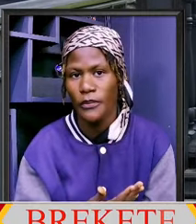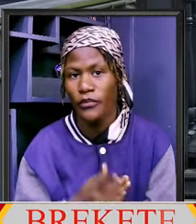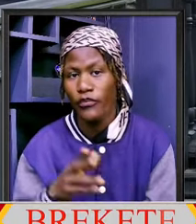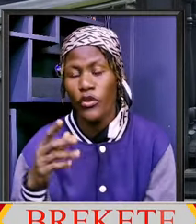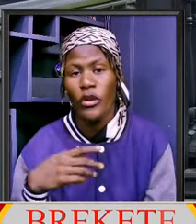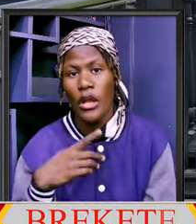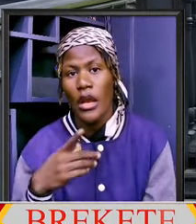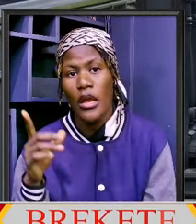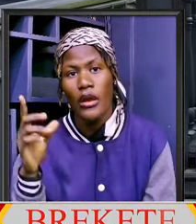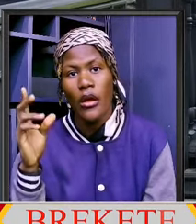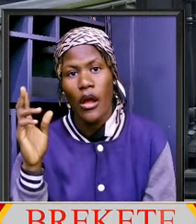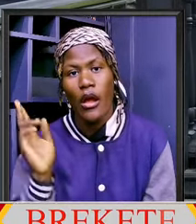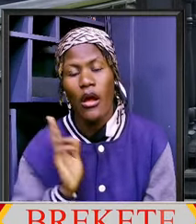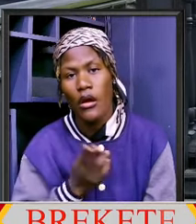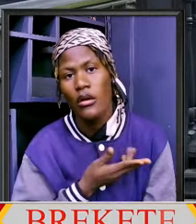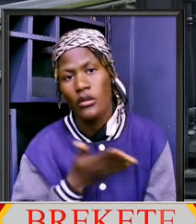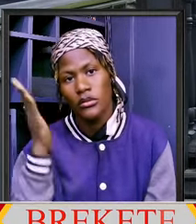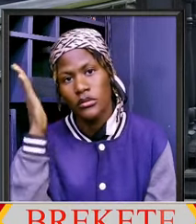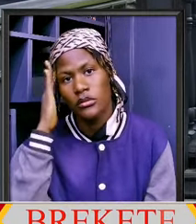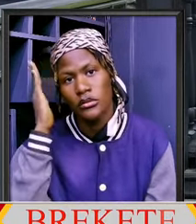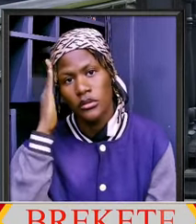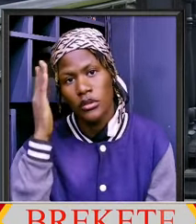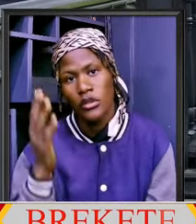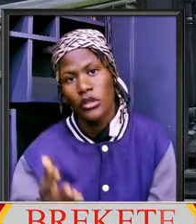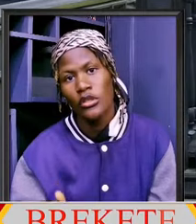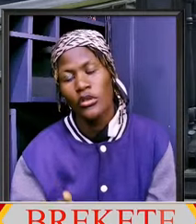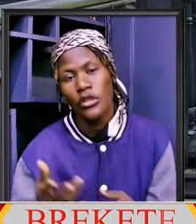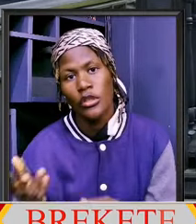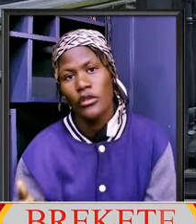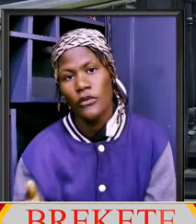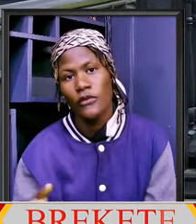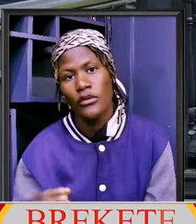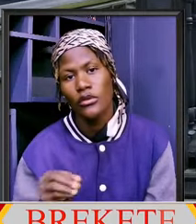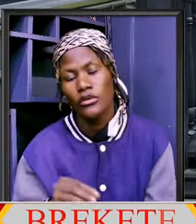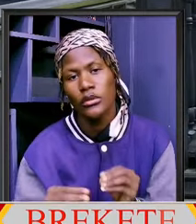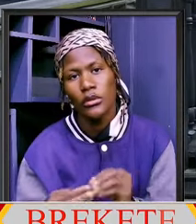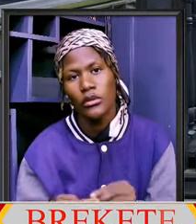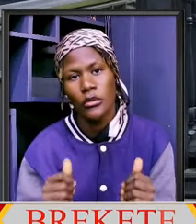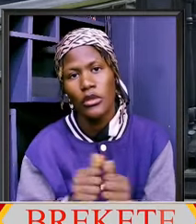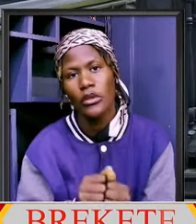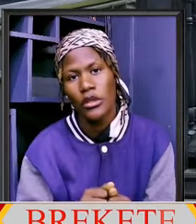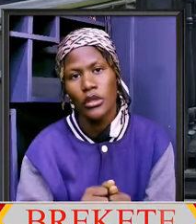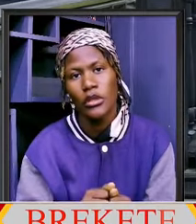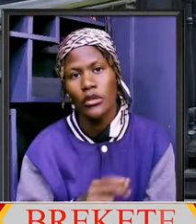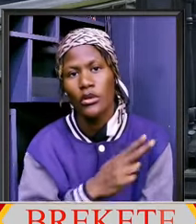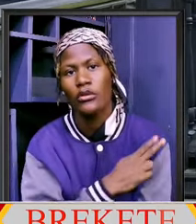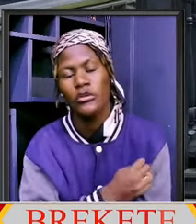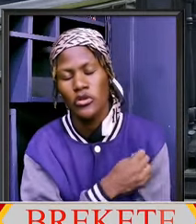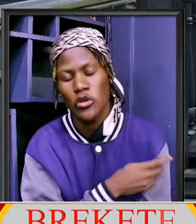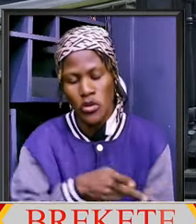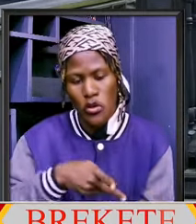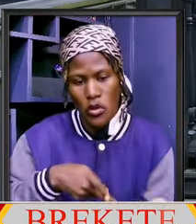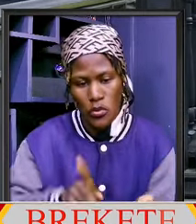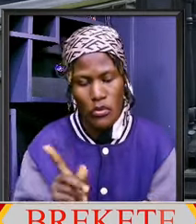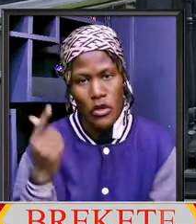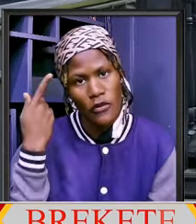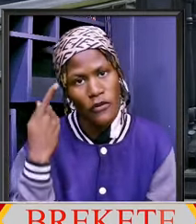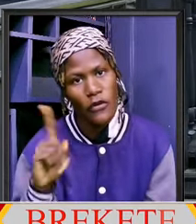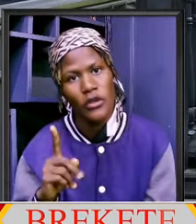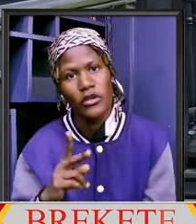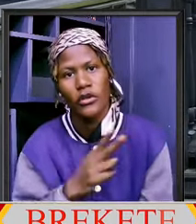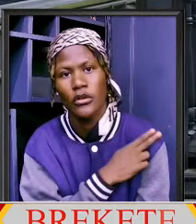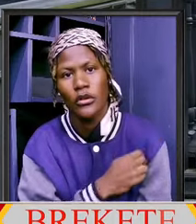us know. Okay, we go. Sir. You go get us contact with the hospital. Okay, sir. We go pay the hospital. Okay, they go sir. Do Mama's